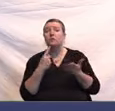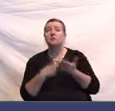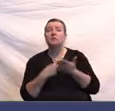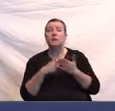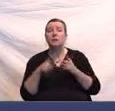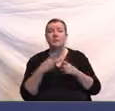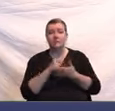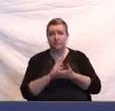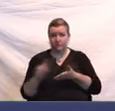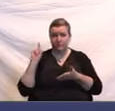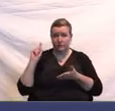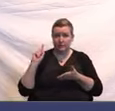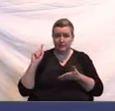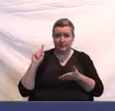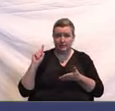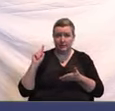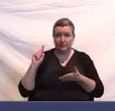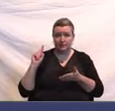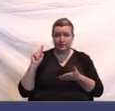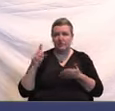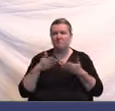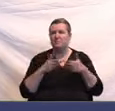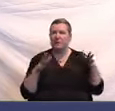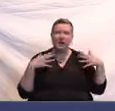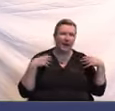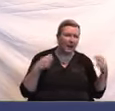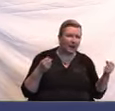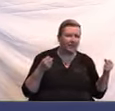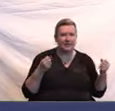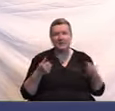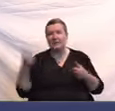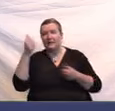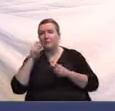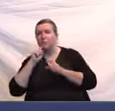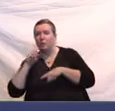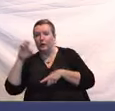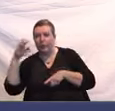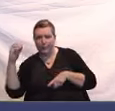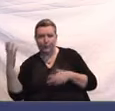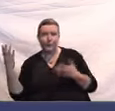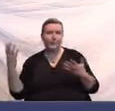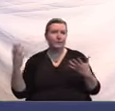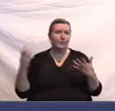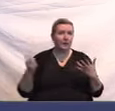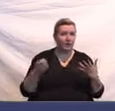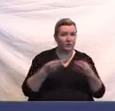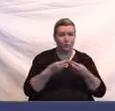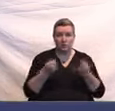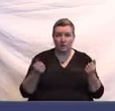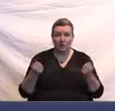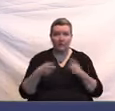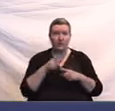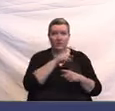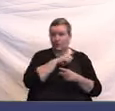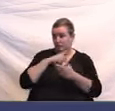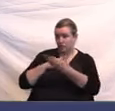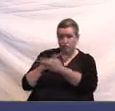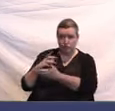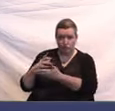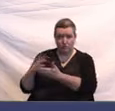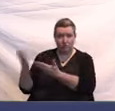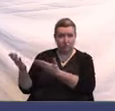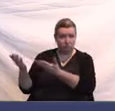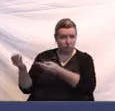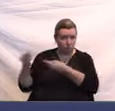need to do in terms of public health, executive orders, et cetera. We need resolutions from the legislature to take certain